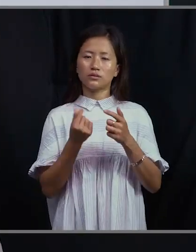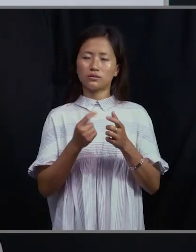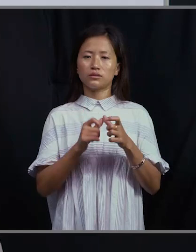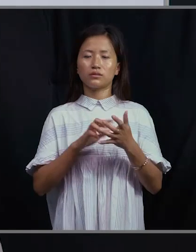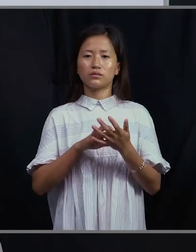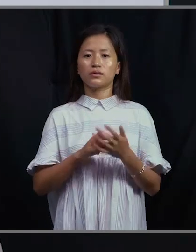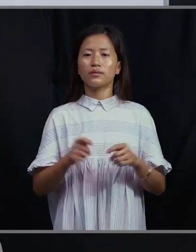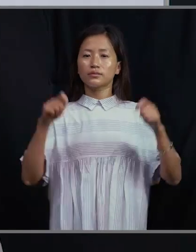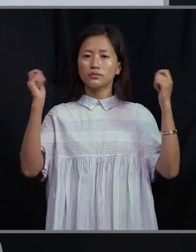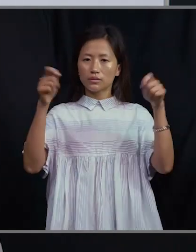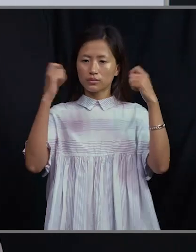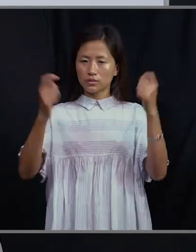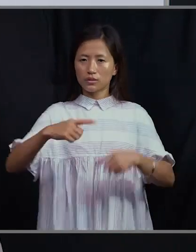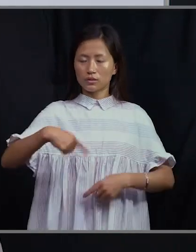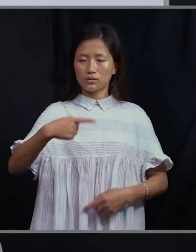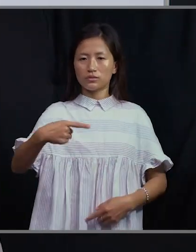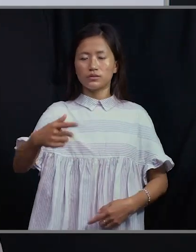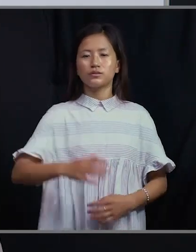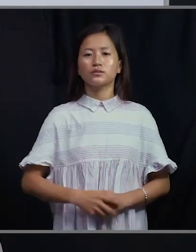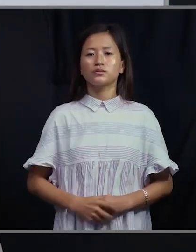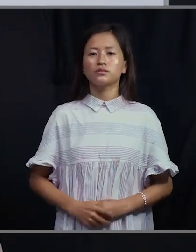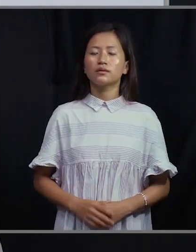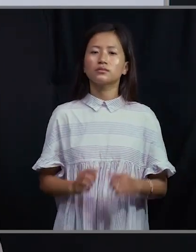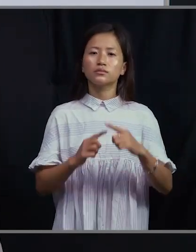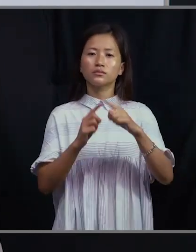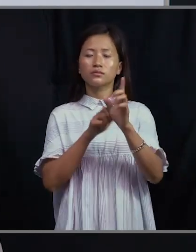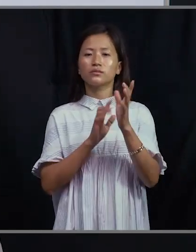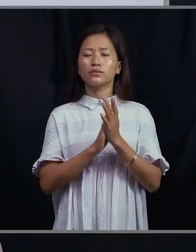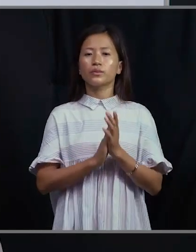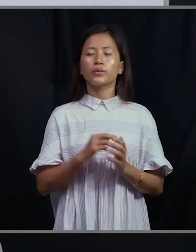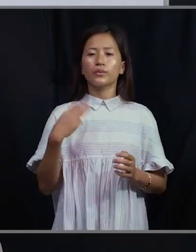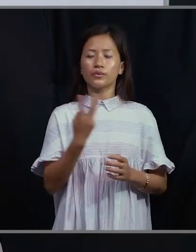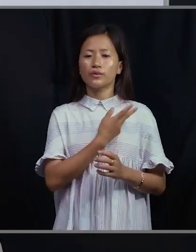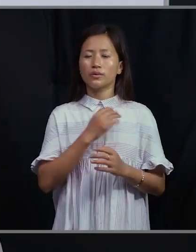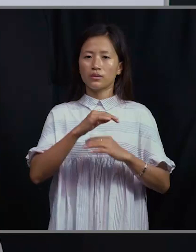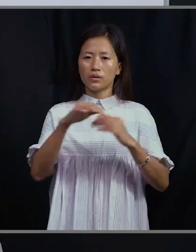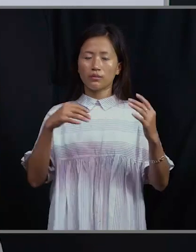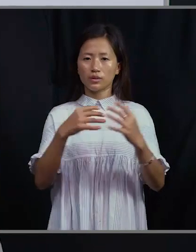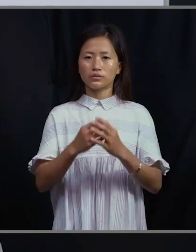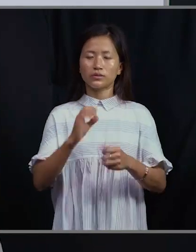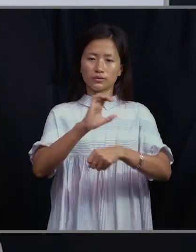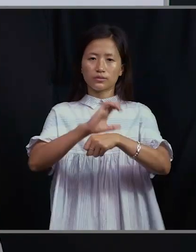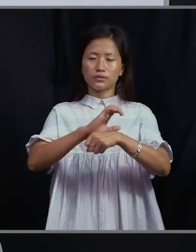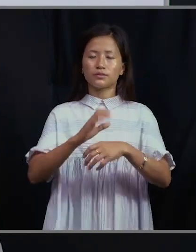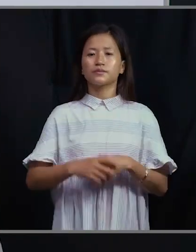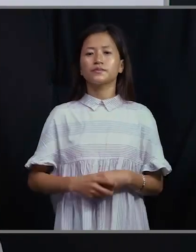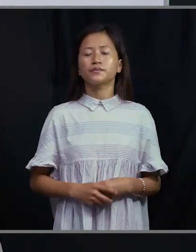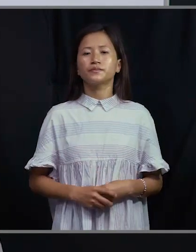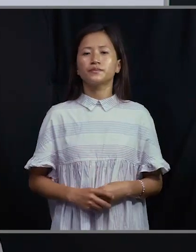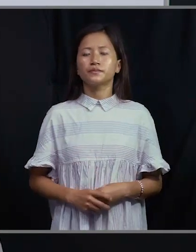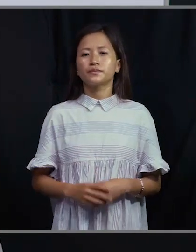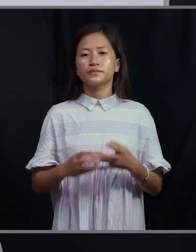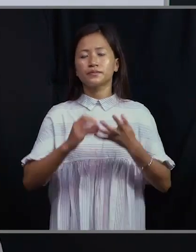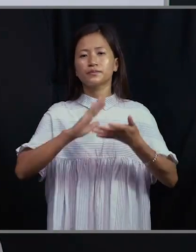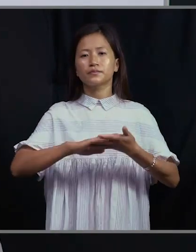and the celebrations continue. Okay, so this type of marriage is what we follow among the Christians. So with that, the